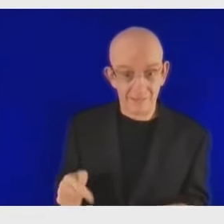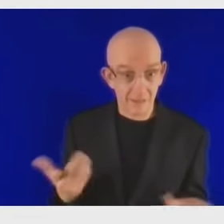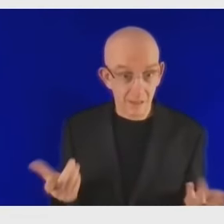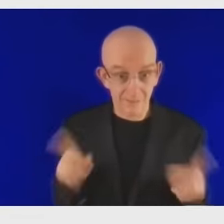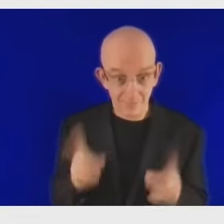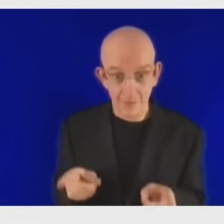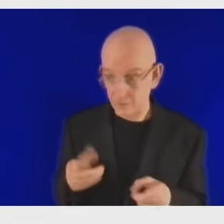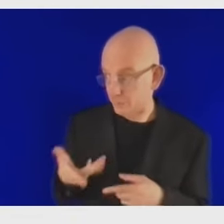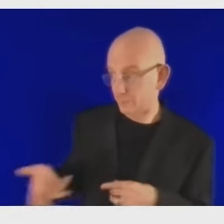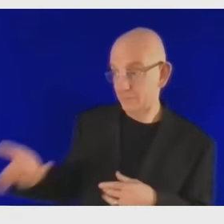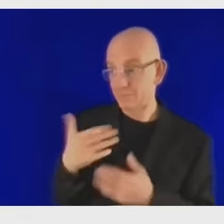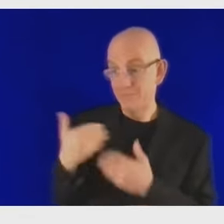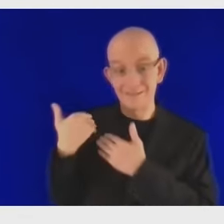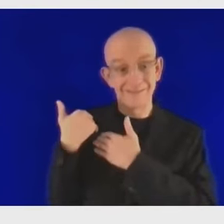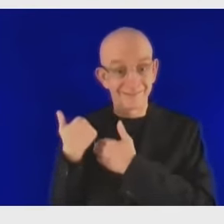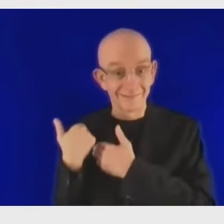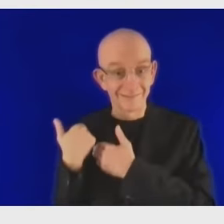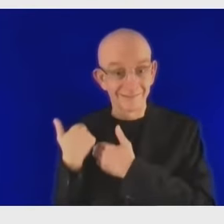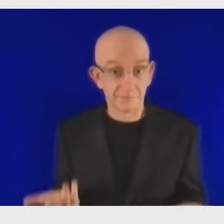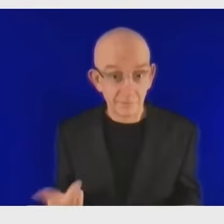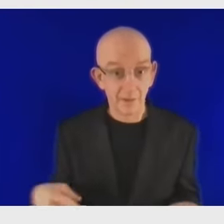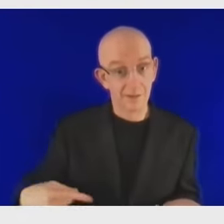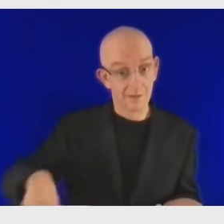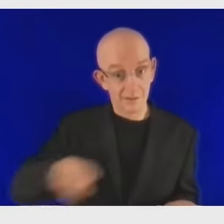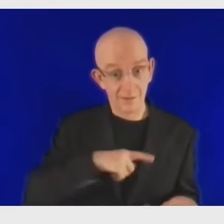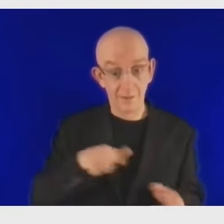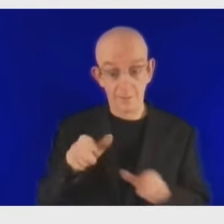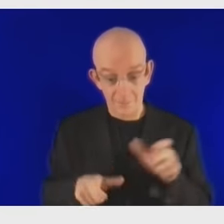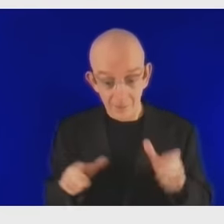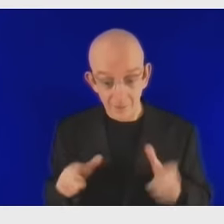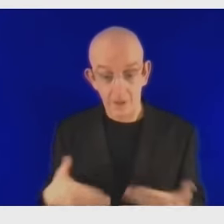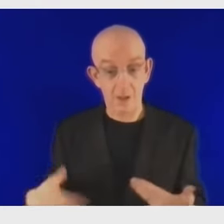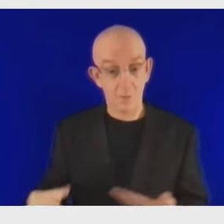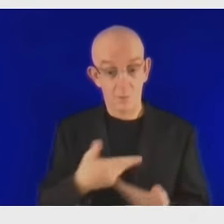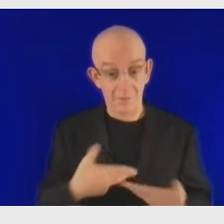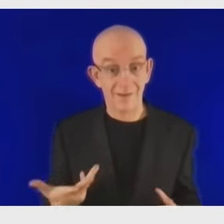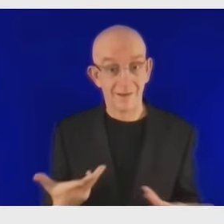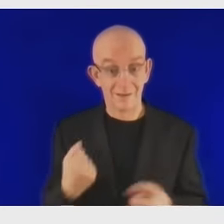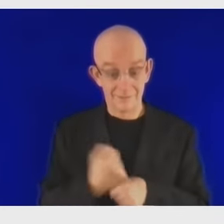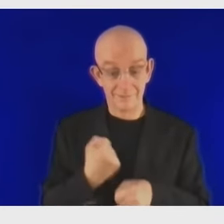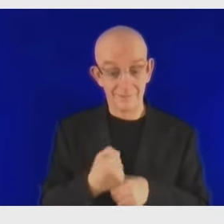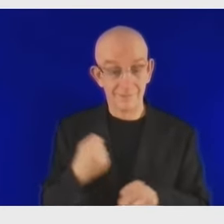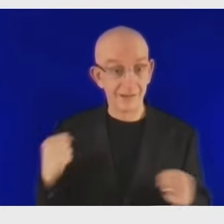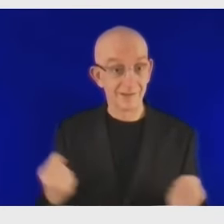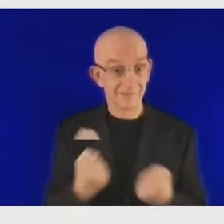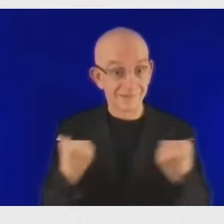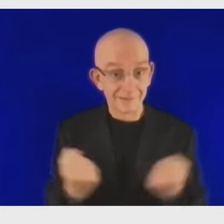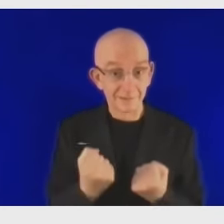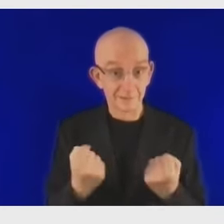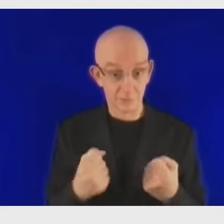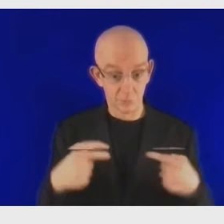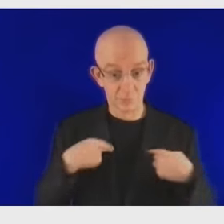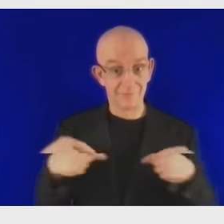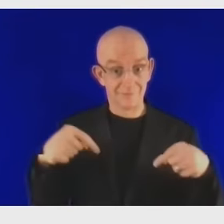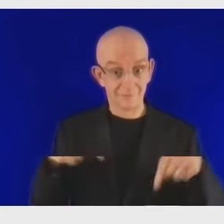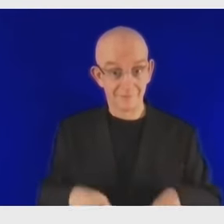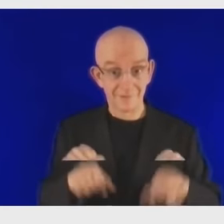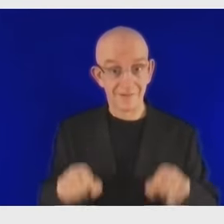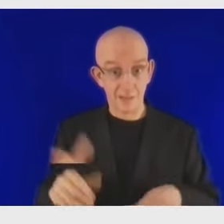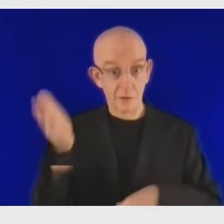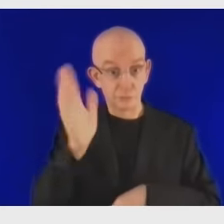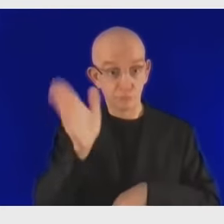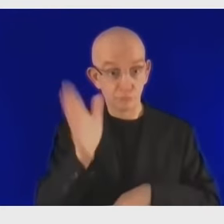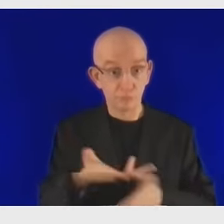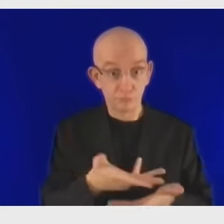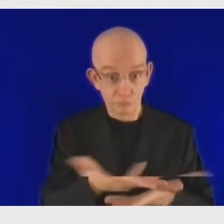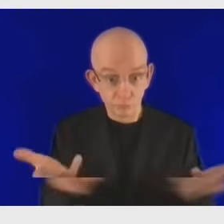we are here, that we are able to talk with you guys and be listened and be heard, and also the government, the international community,